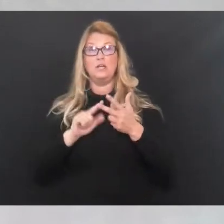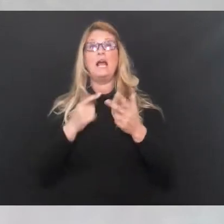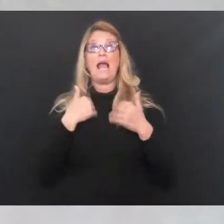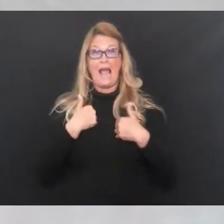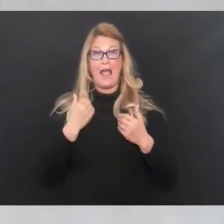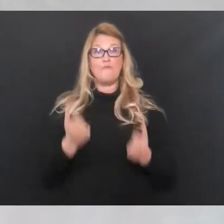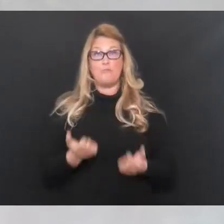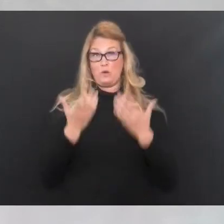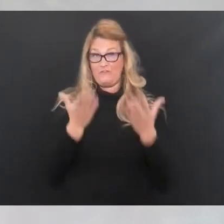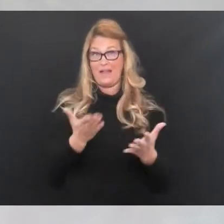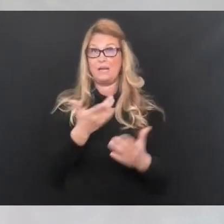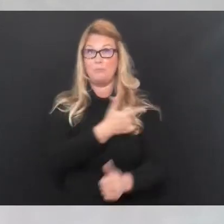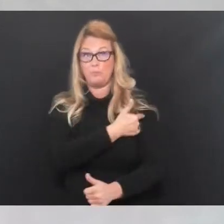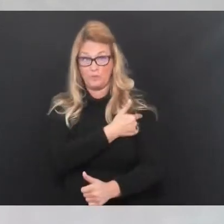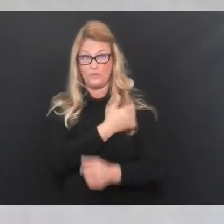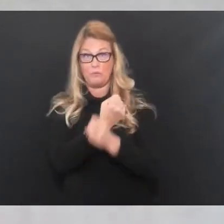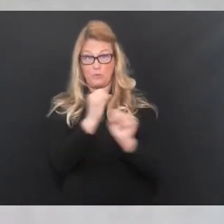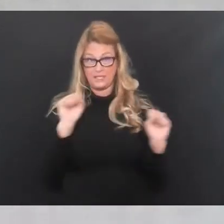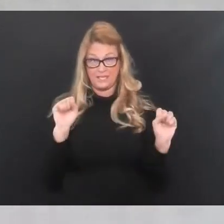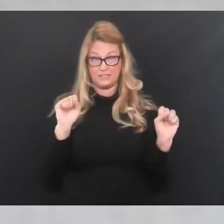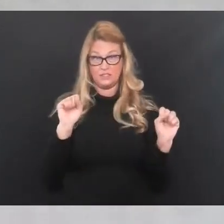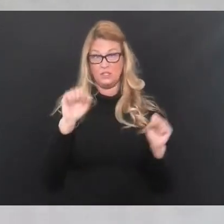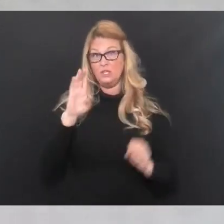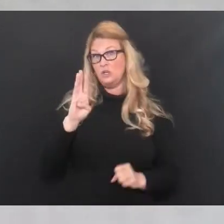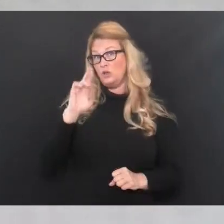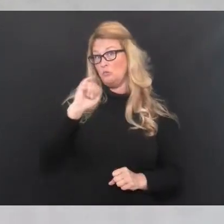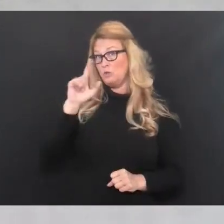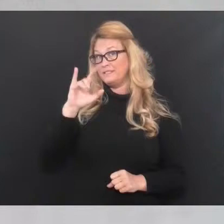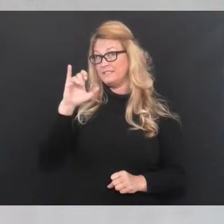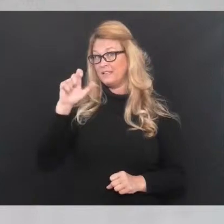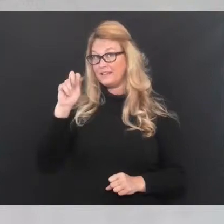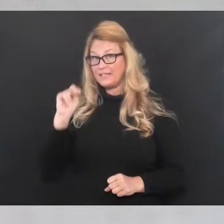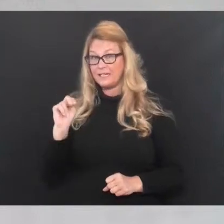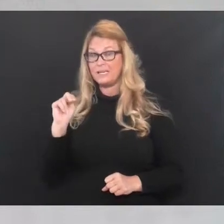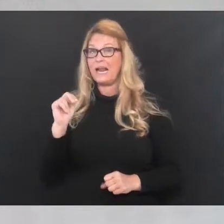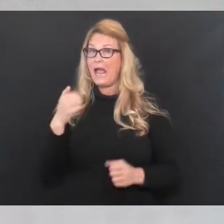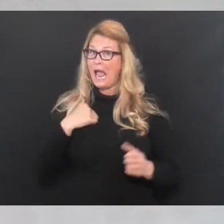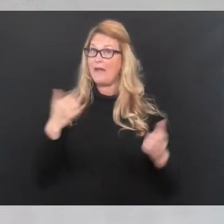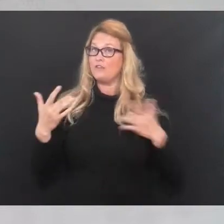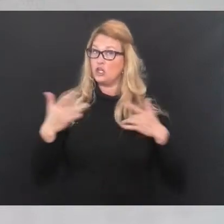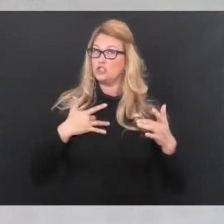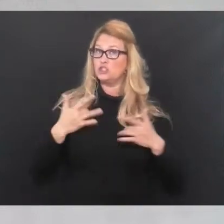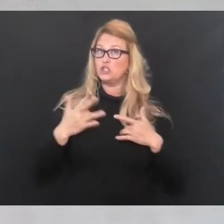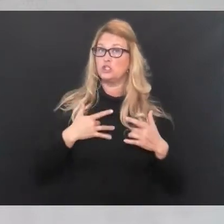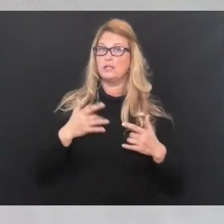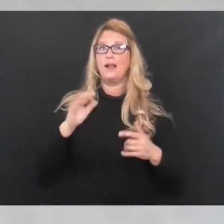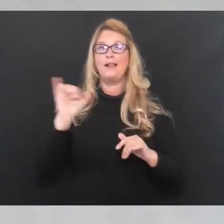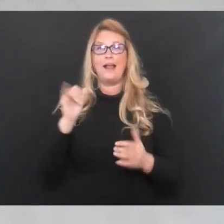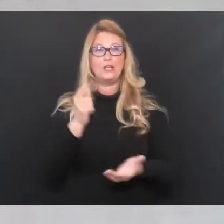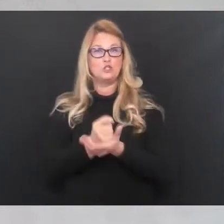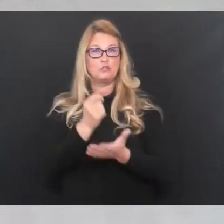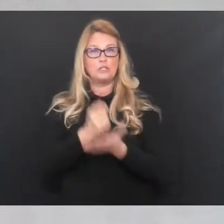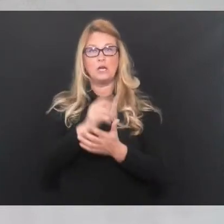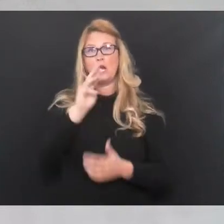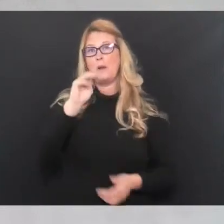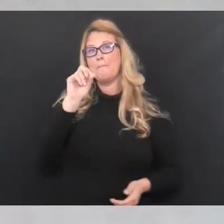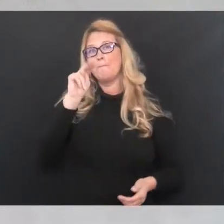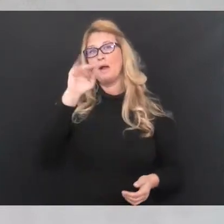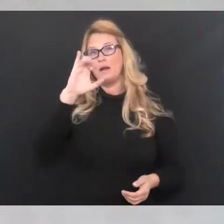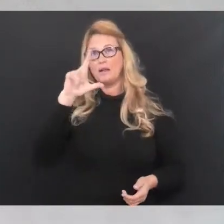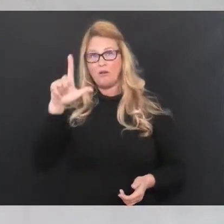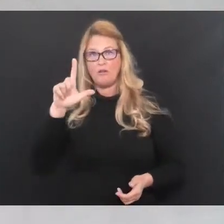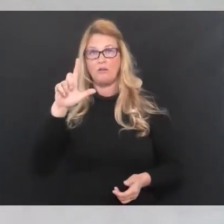protection. The Brazilian variant and the South African variant have always been some concern. There are concerns for the treatments like the monoclonal antibody